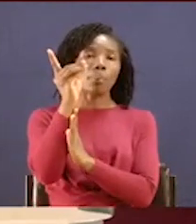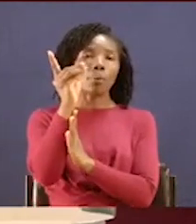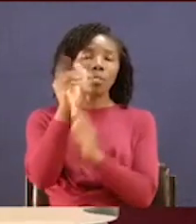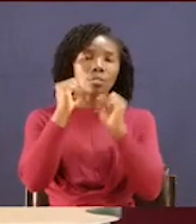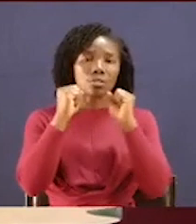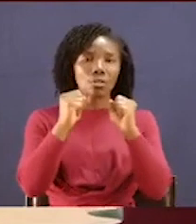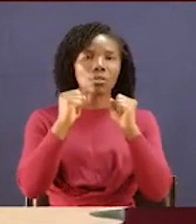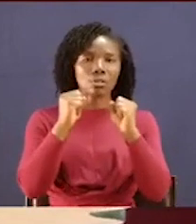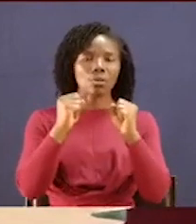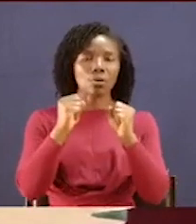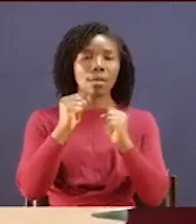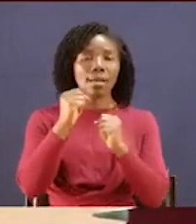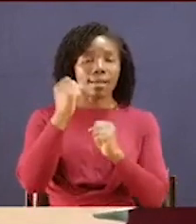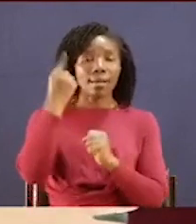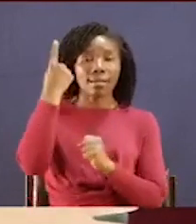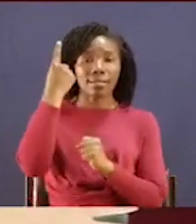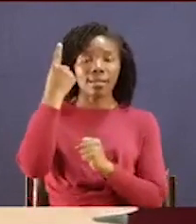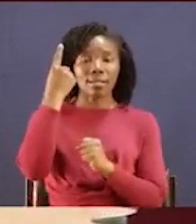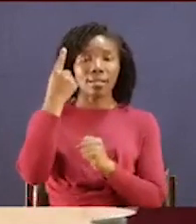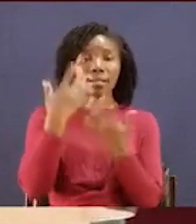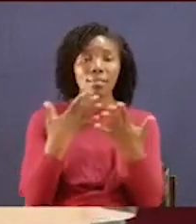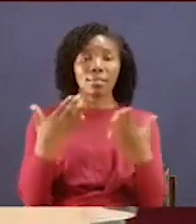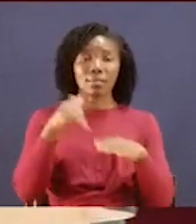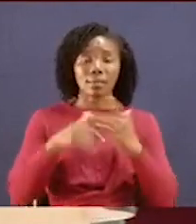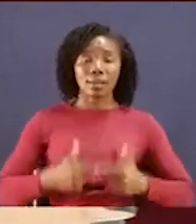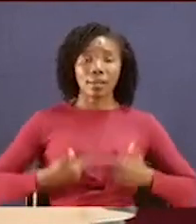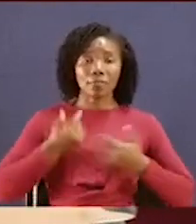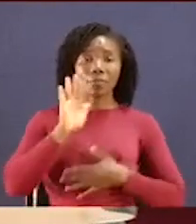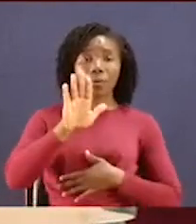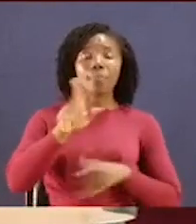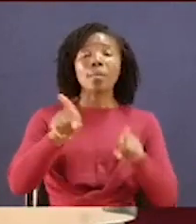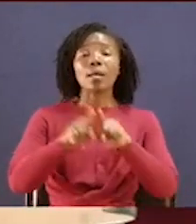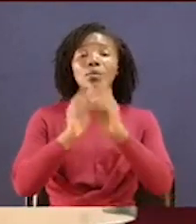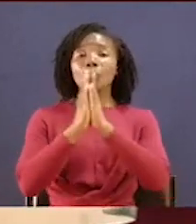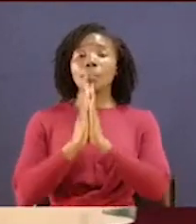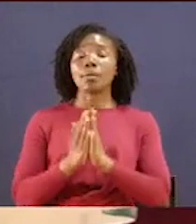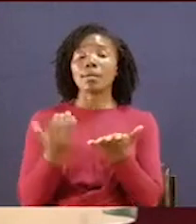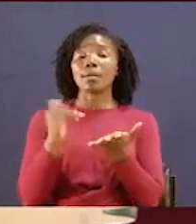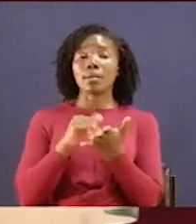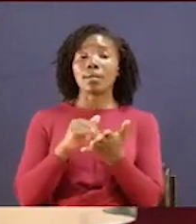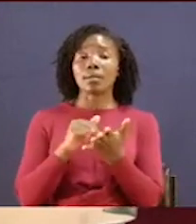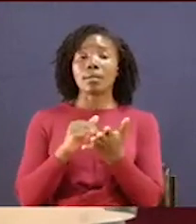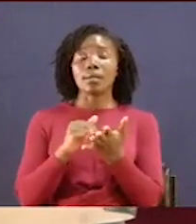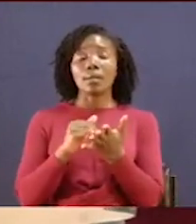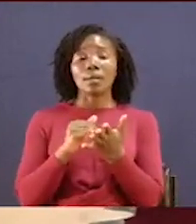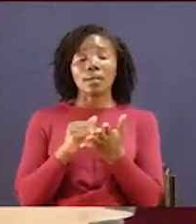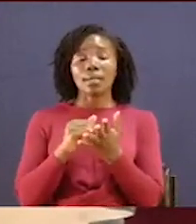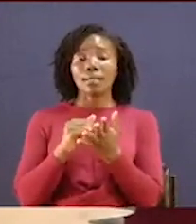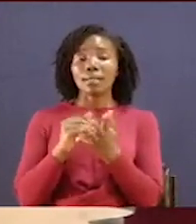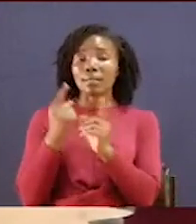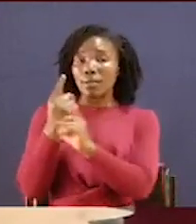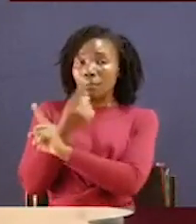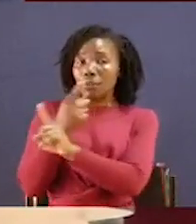you be profound, in other words, in your life. And I pray also, again, that apart from the voices from our